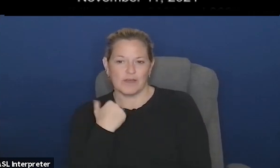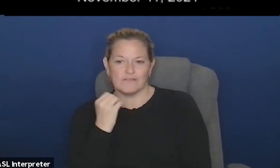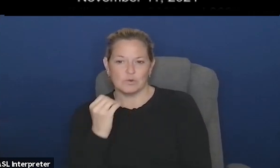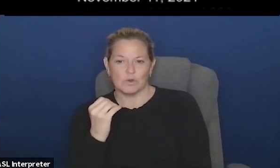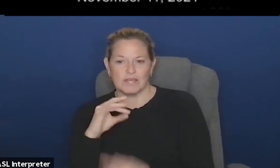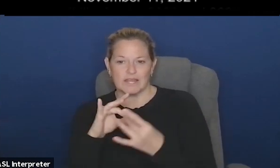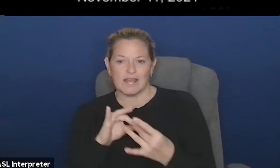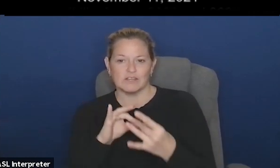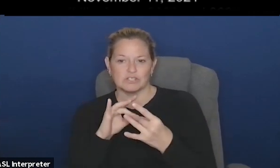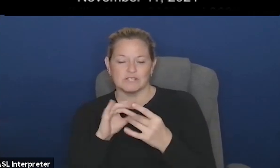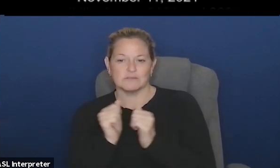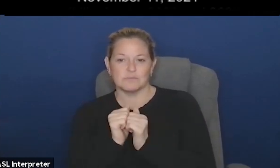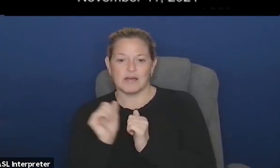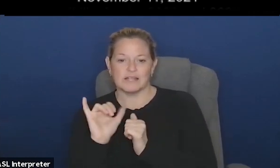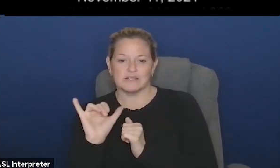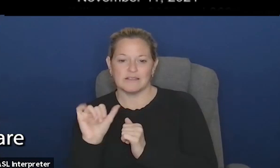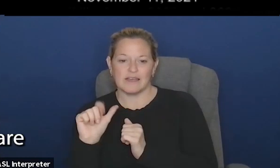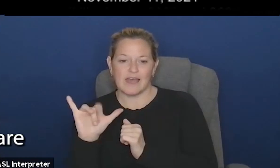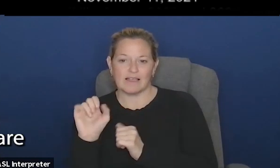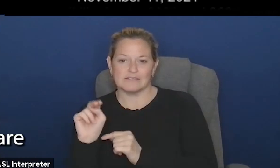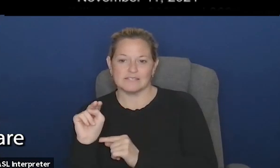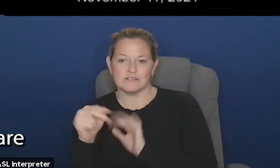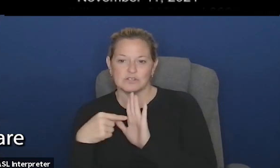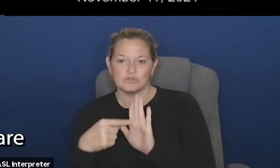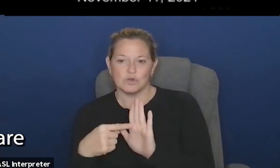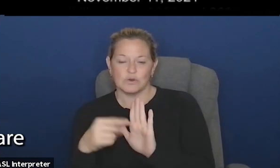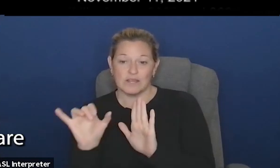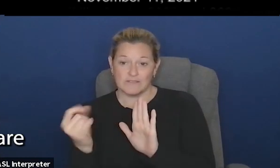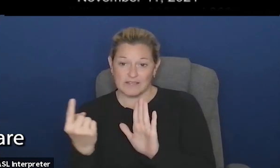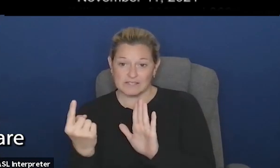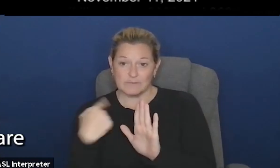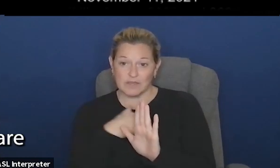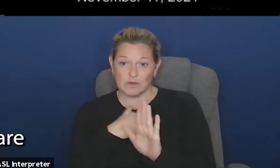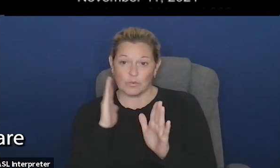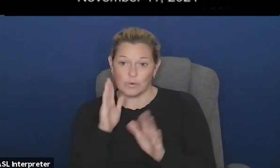as Allyson kind of highlighted in one of our last slides, this is something we'd love to do.